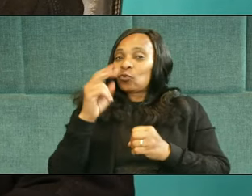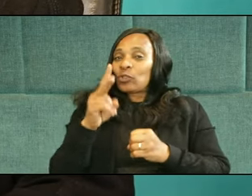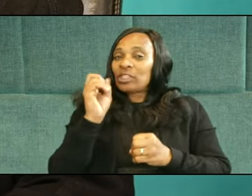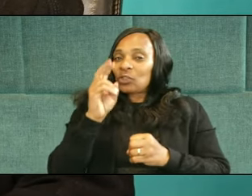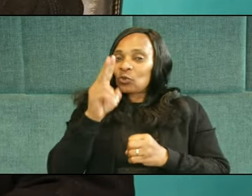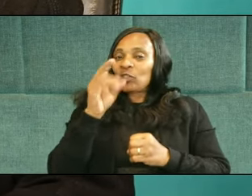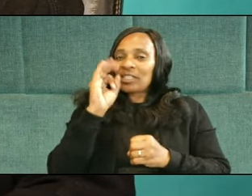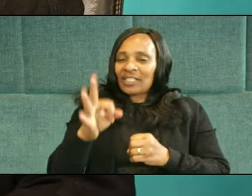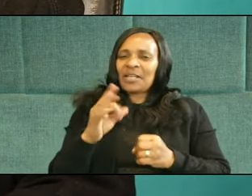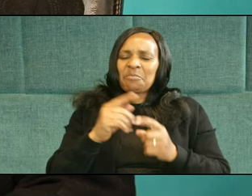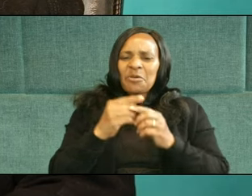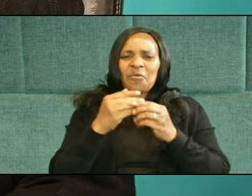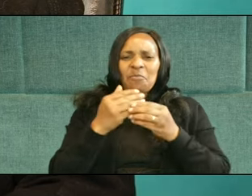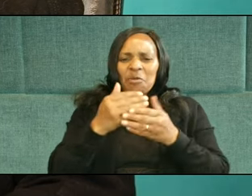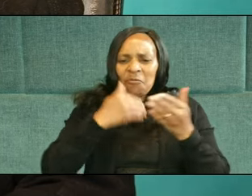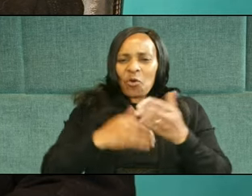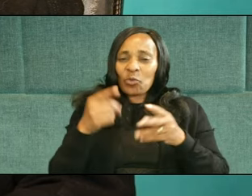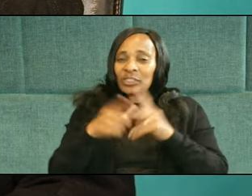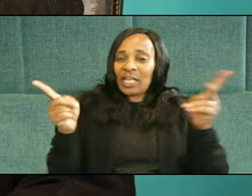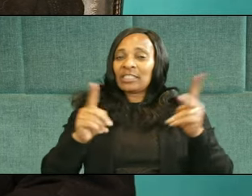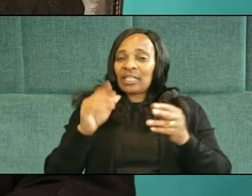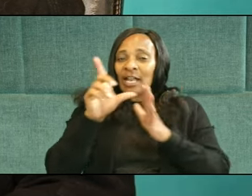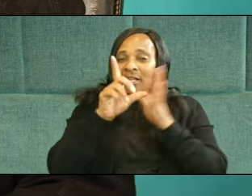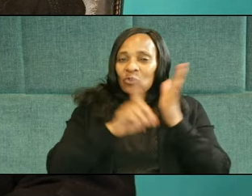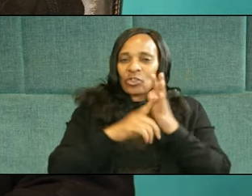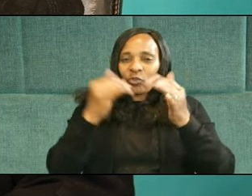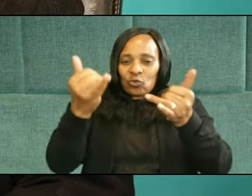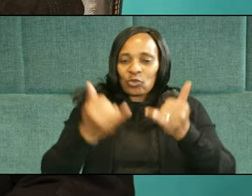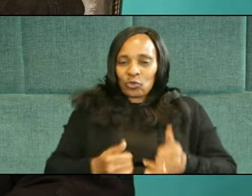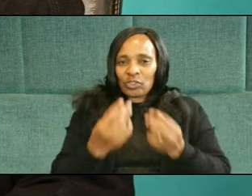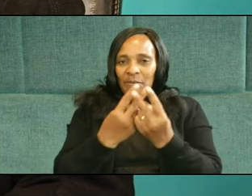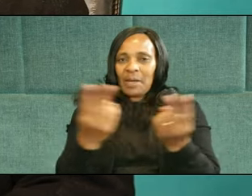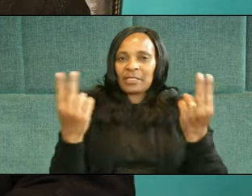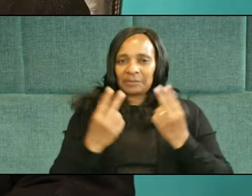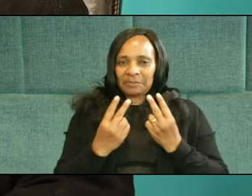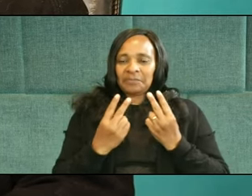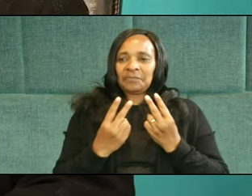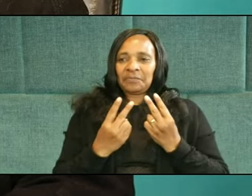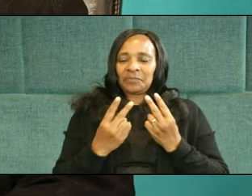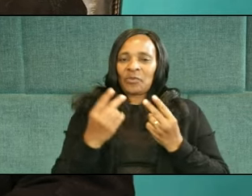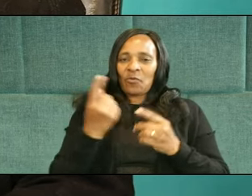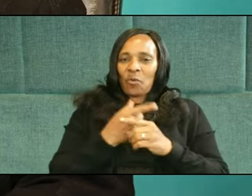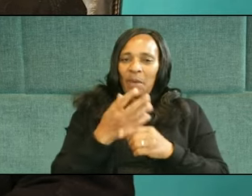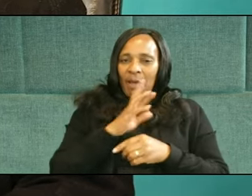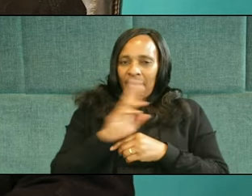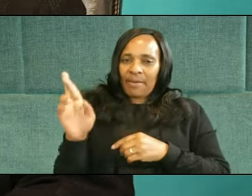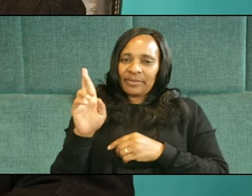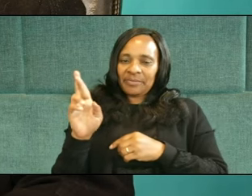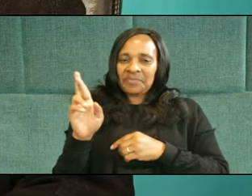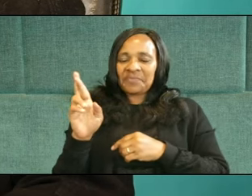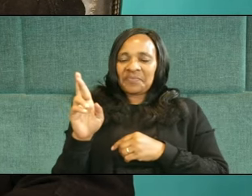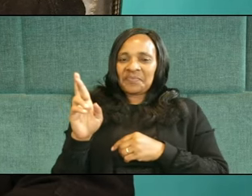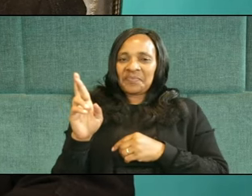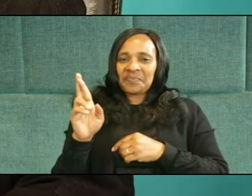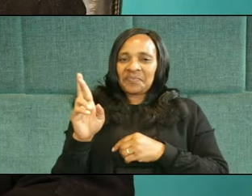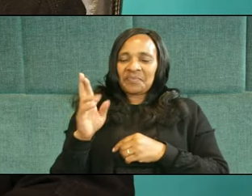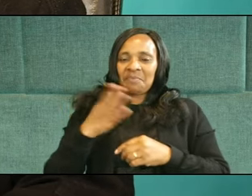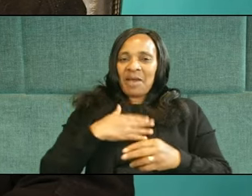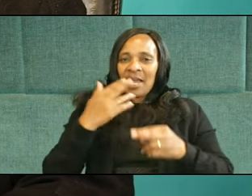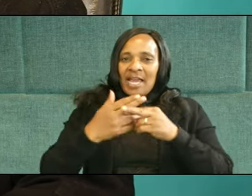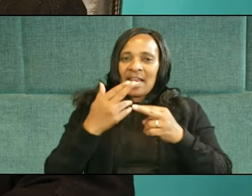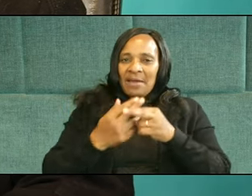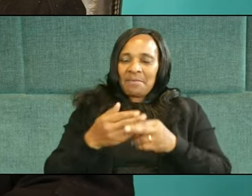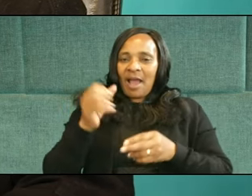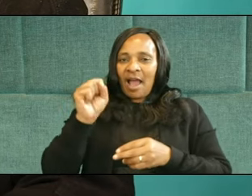And before we begin our lesson, I'd just like to introduce the panel from my right. Hello, my name